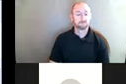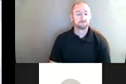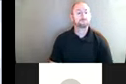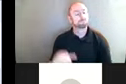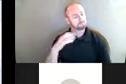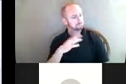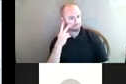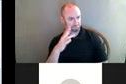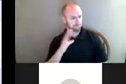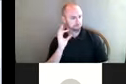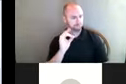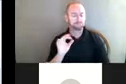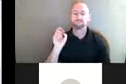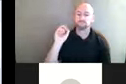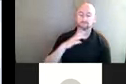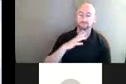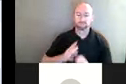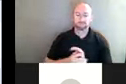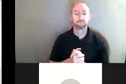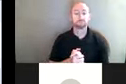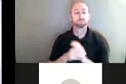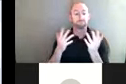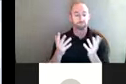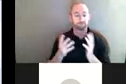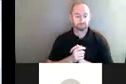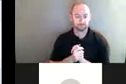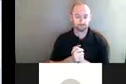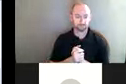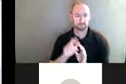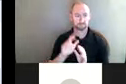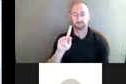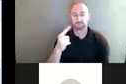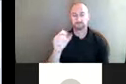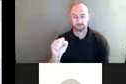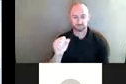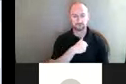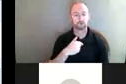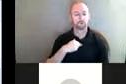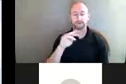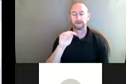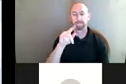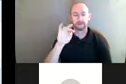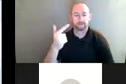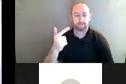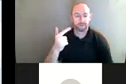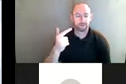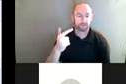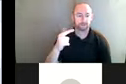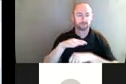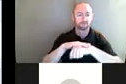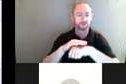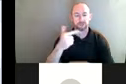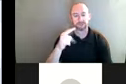Yes. Yes. Okay. So KGS, we've been mapping surficial geology